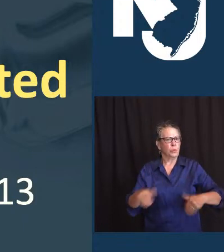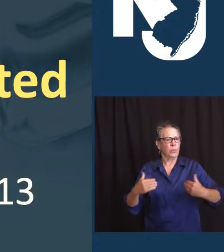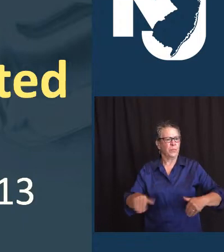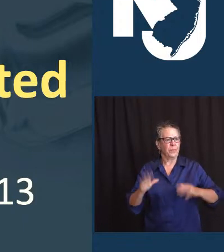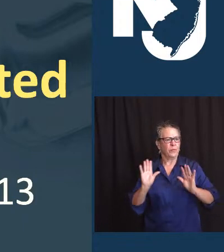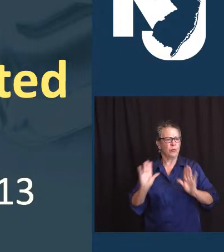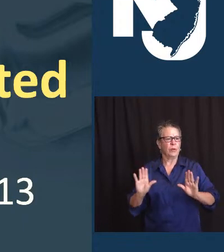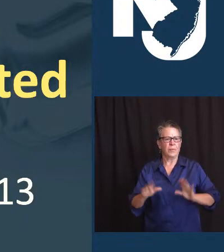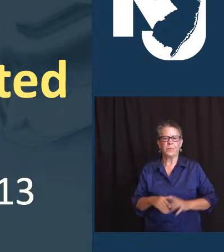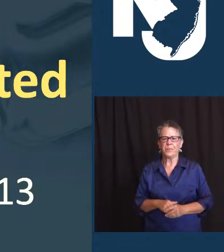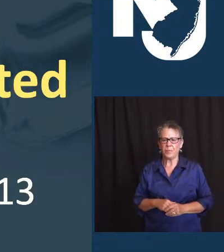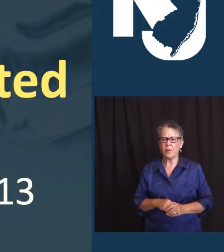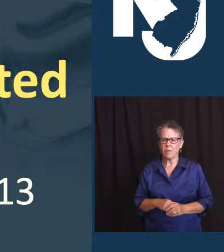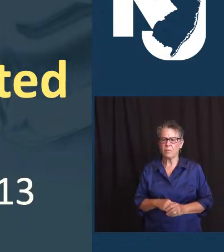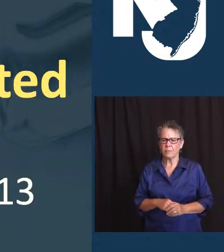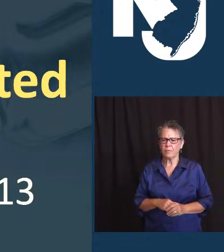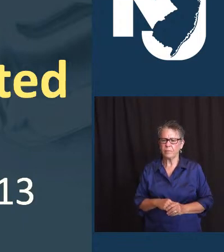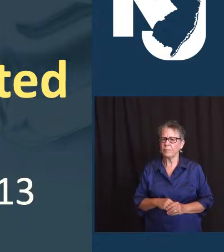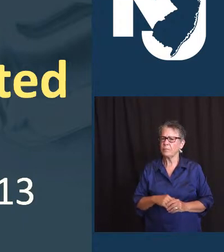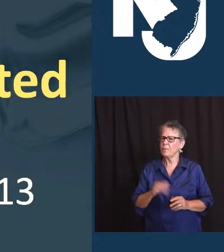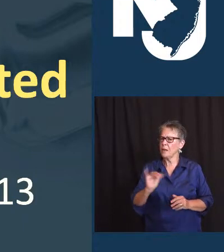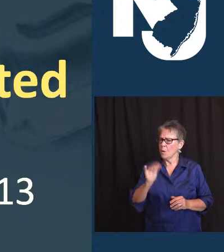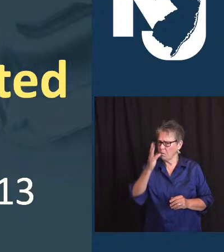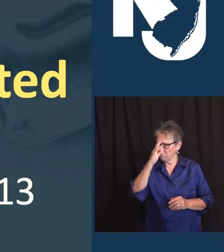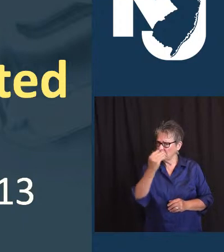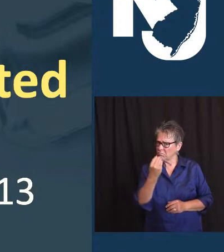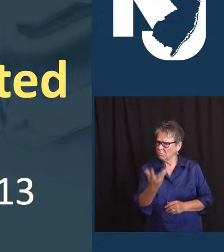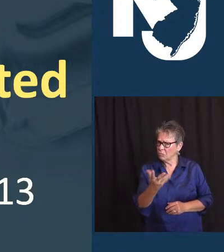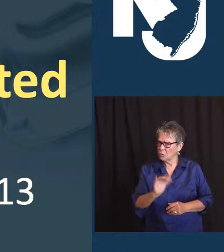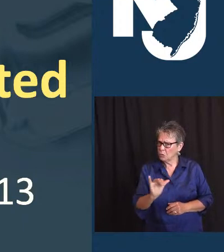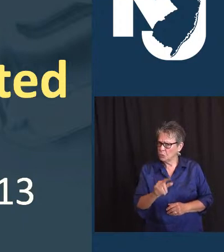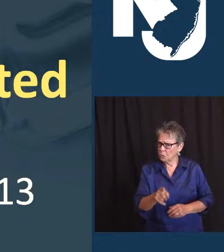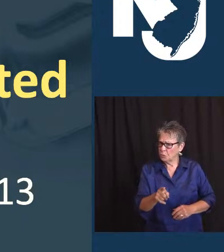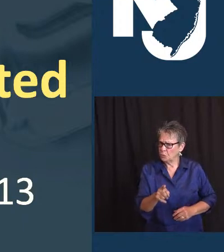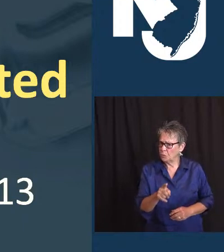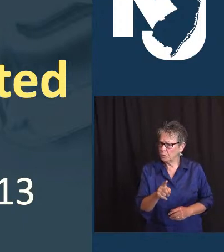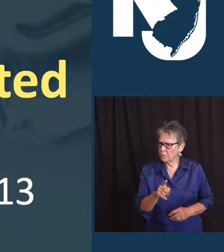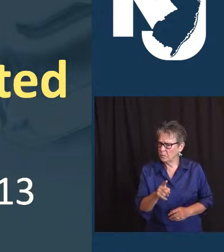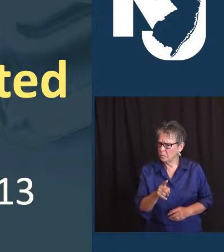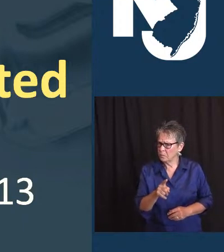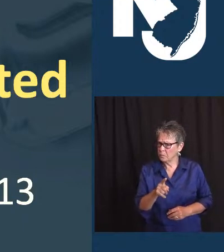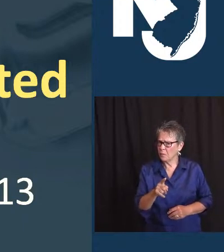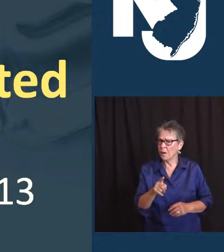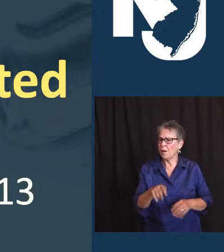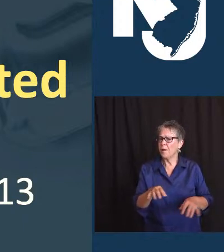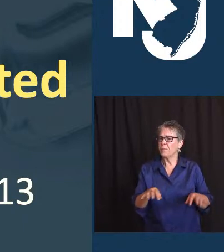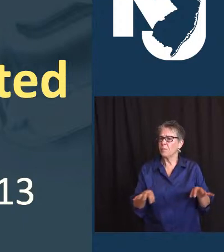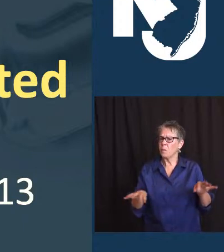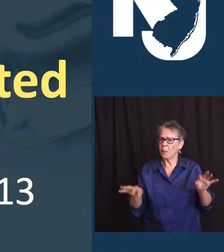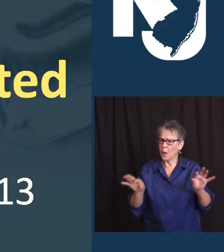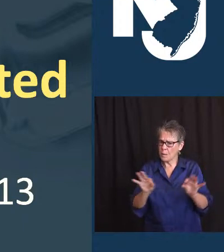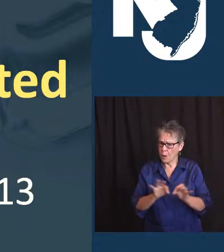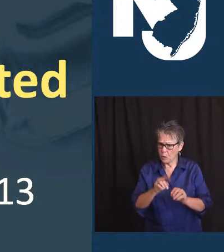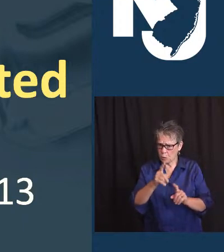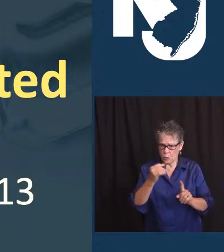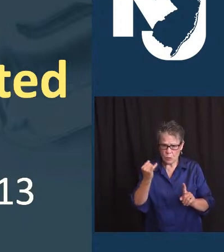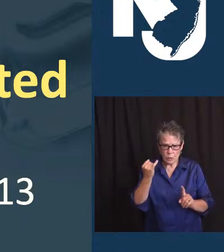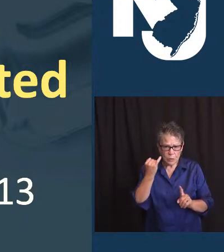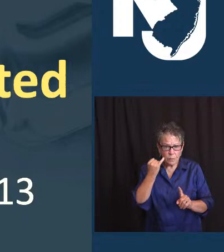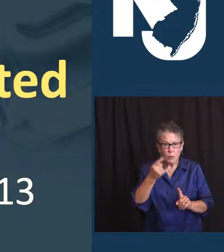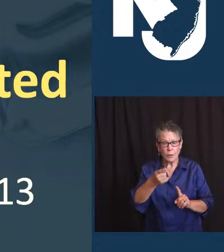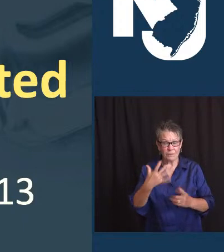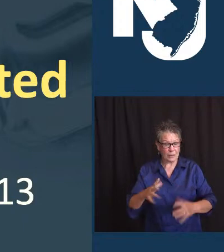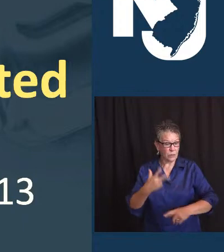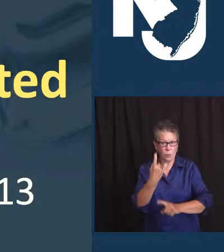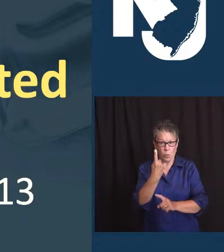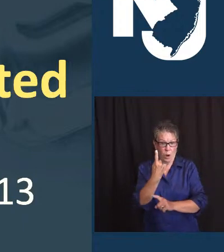the way, and Judy would want me to say this, and I know she will address it as well, it is absolutely imperative that if you have gotten your first dose of either Pfizer